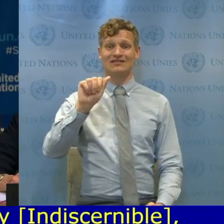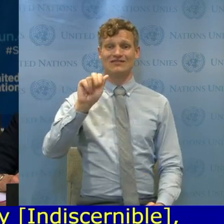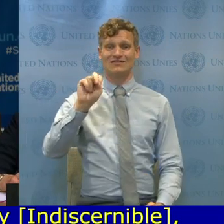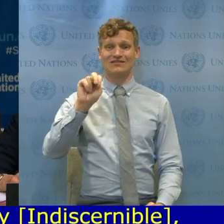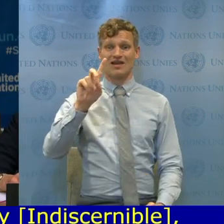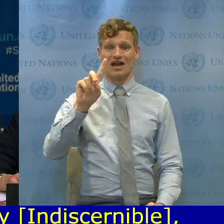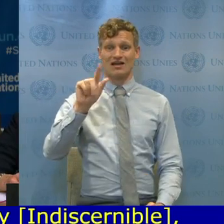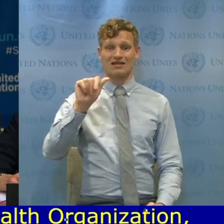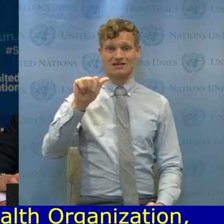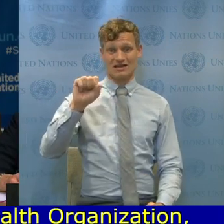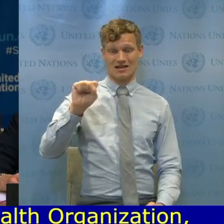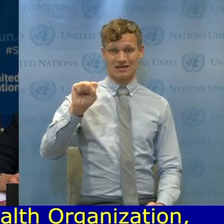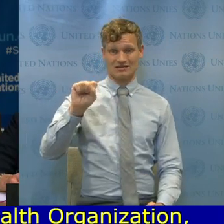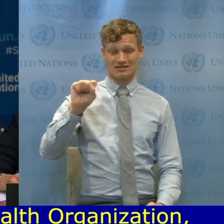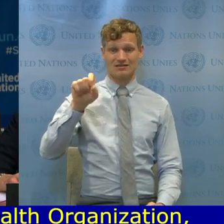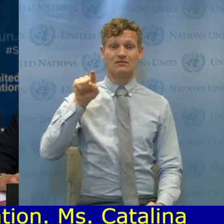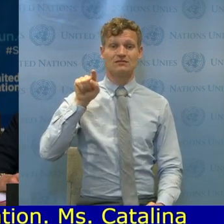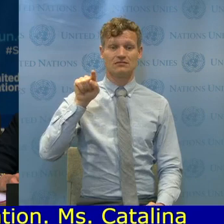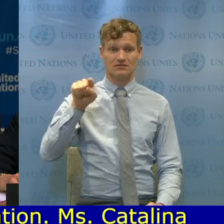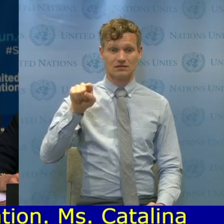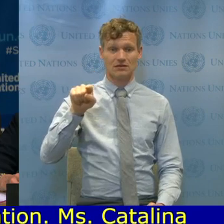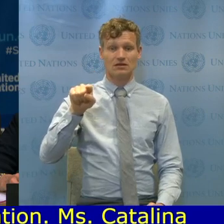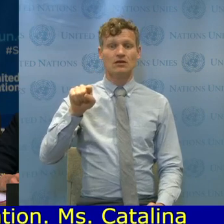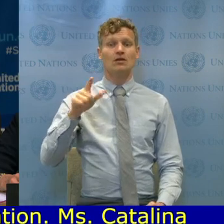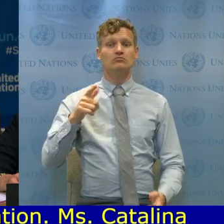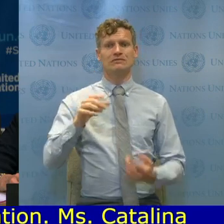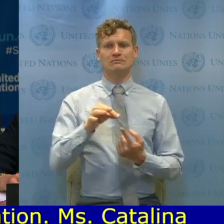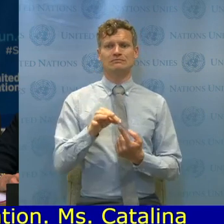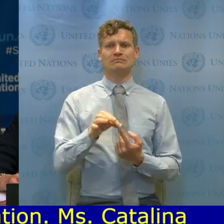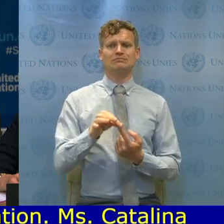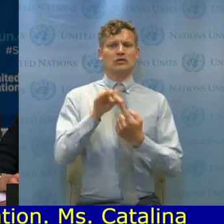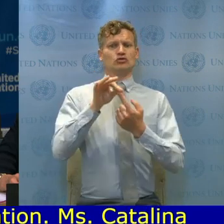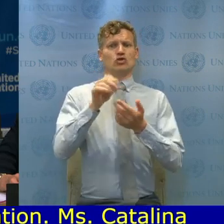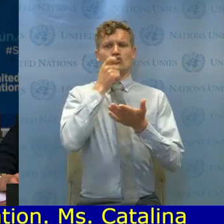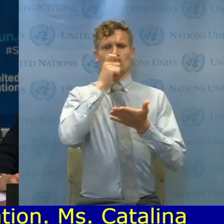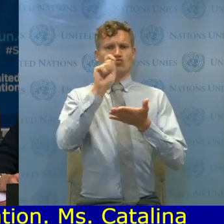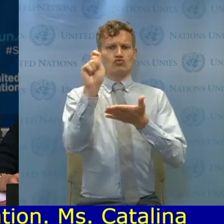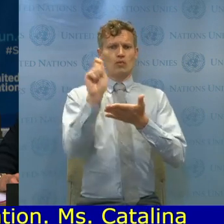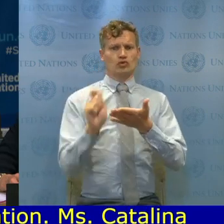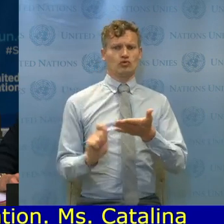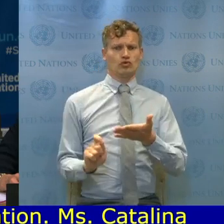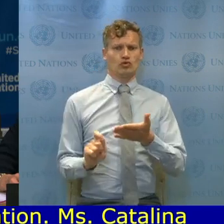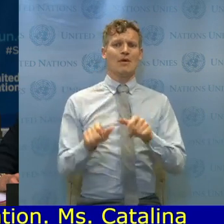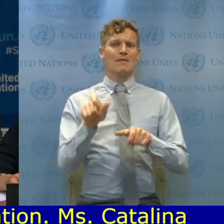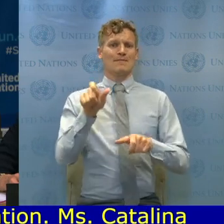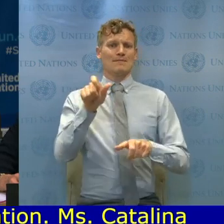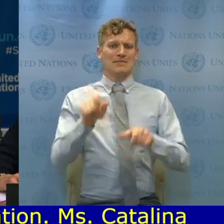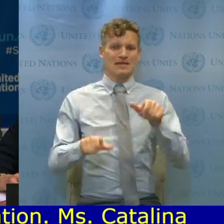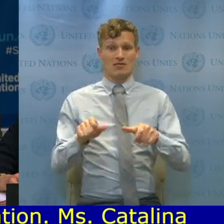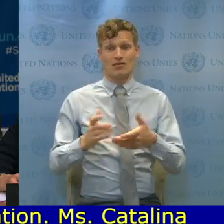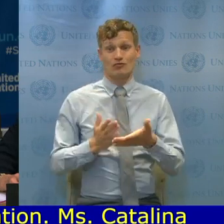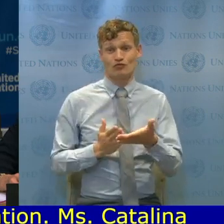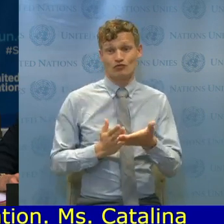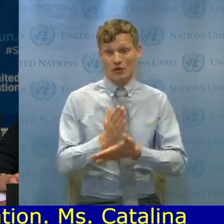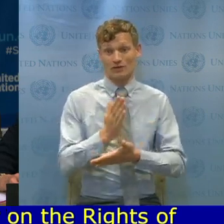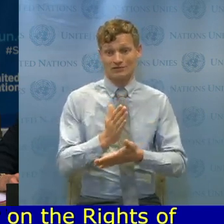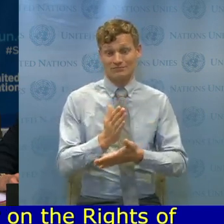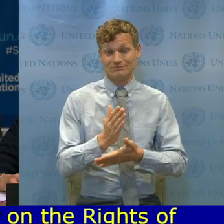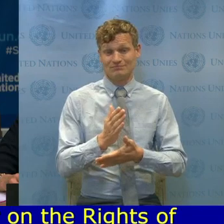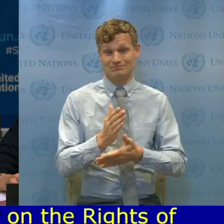with Disabilities, a great champion of this conference. Mr. Curry